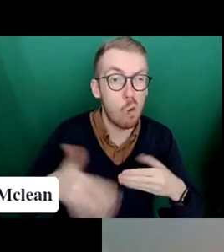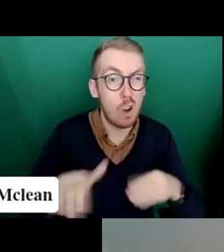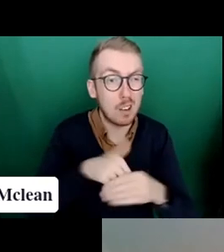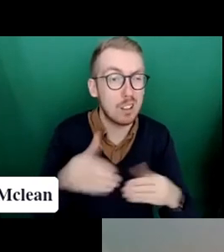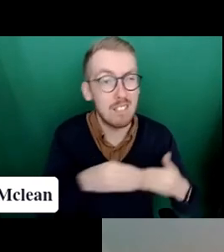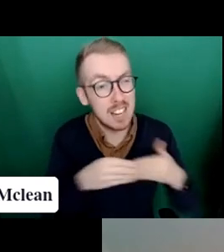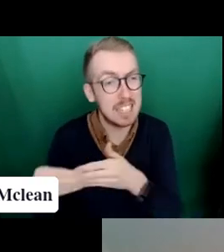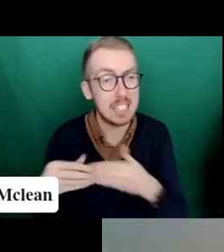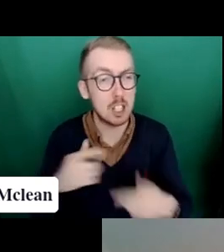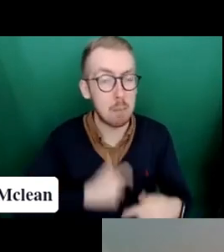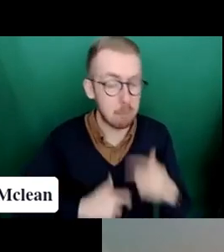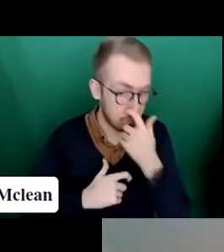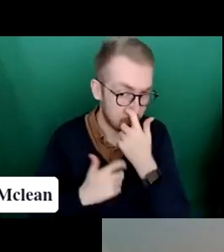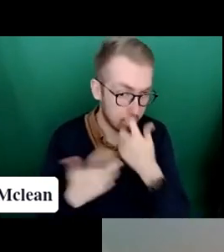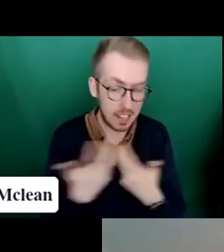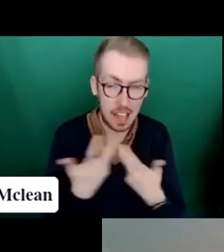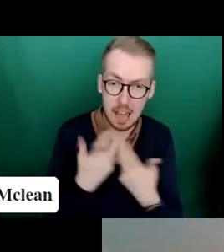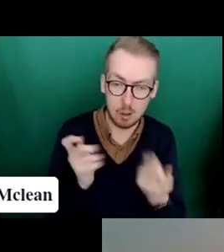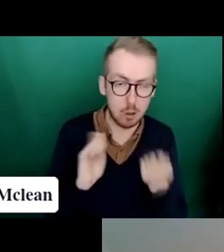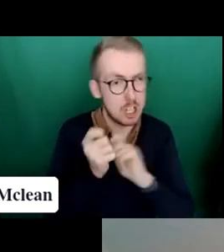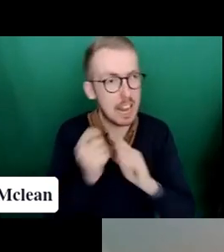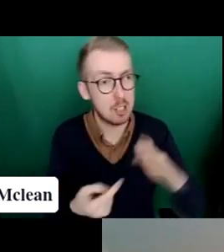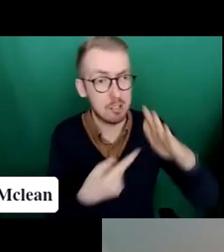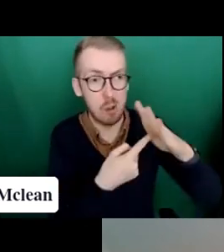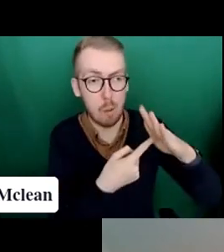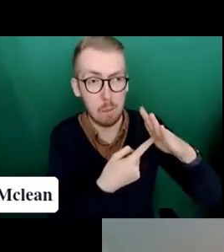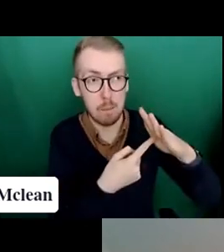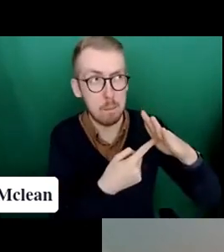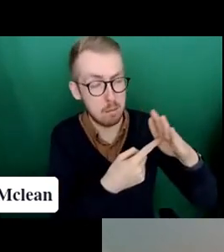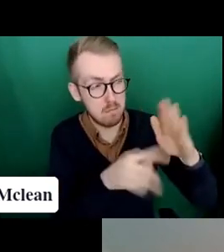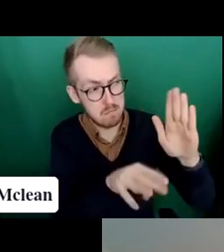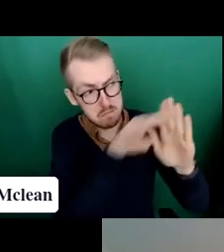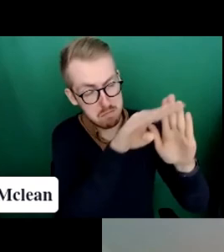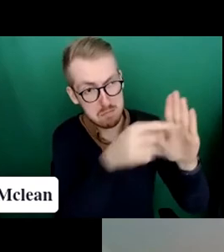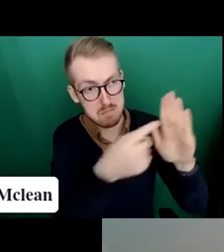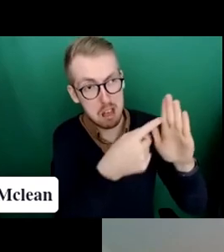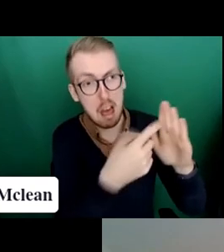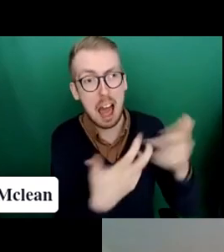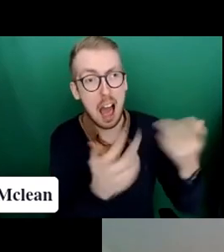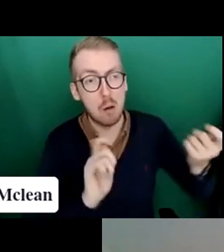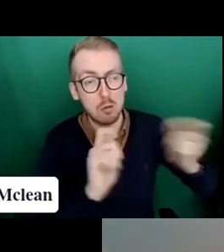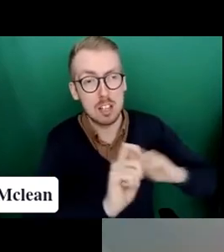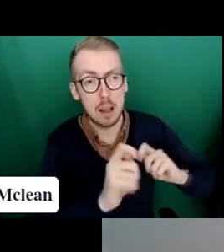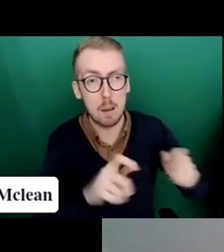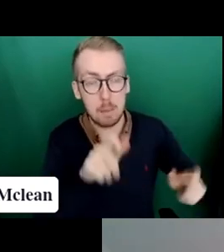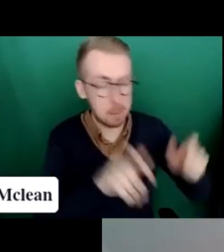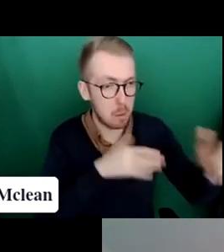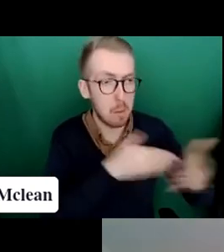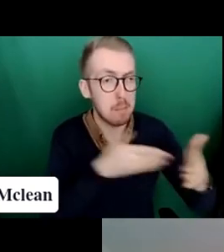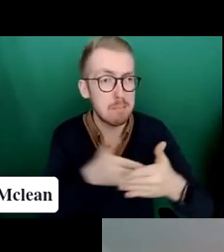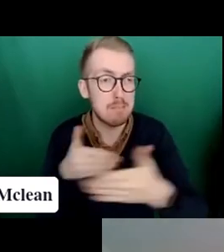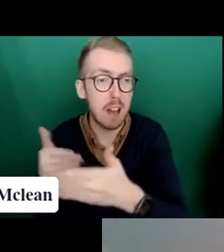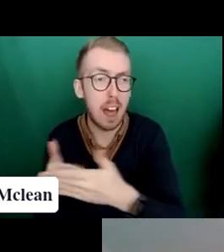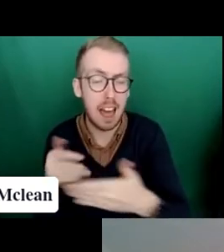leadership? You know, how do you change the change at the top? The barriers people are fighting are their boards, and you know, the barriers that people are fighting